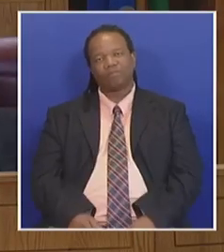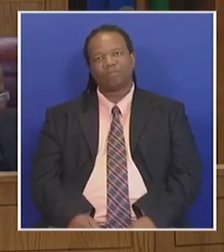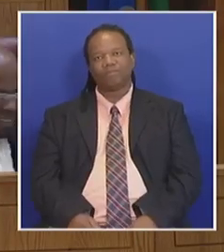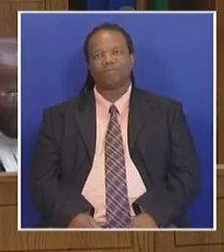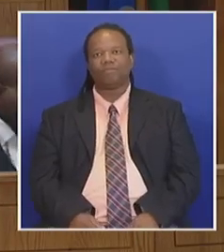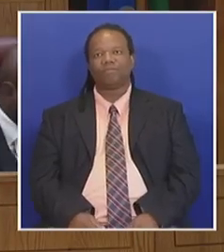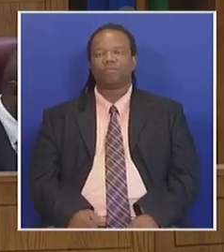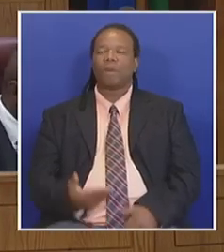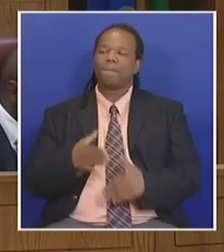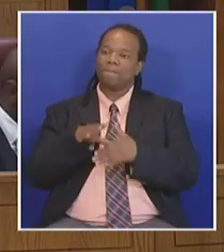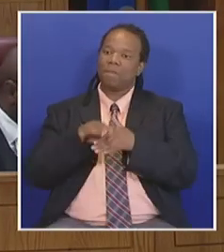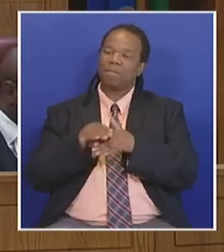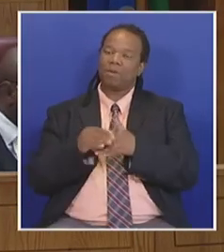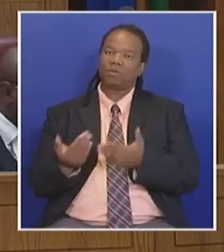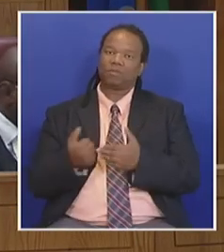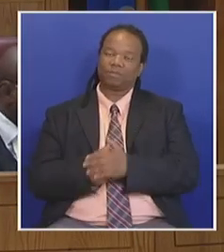Honorable members,